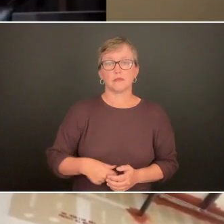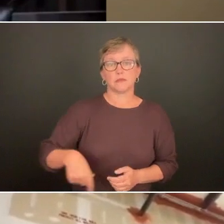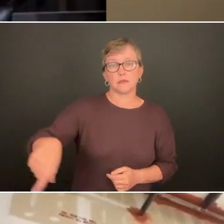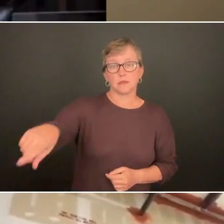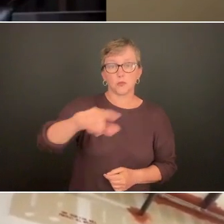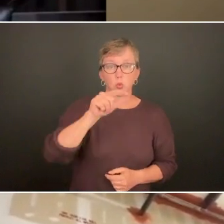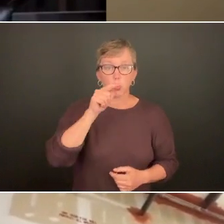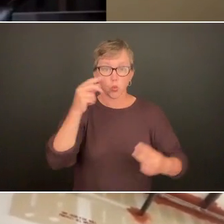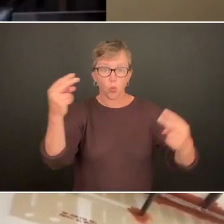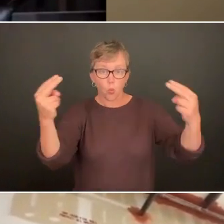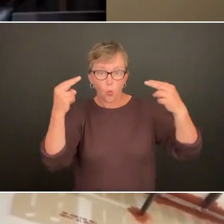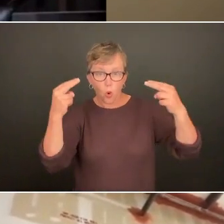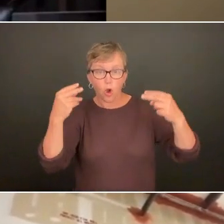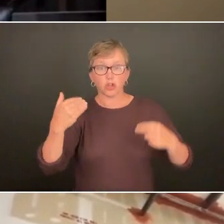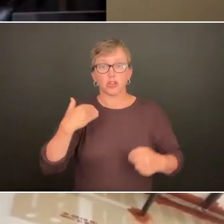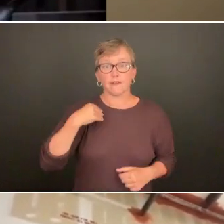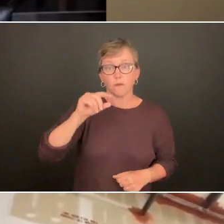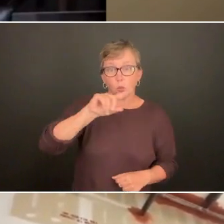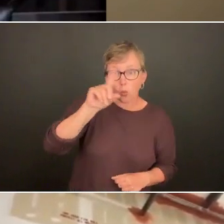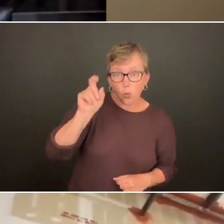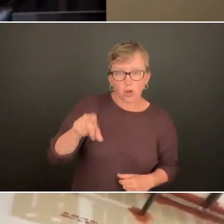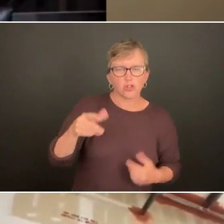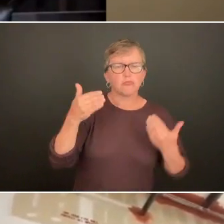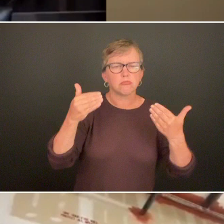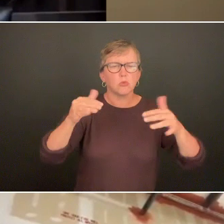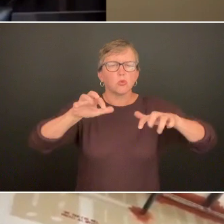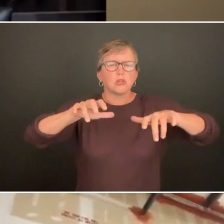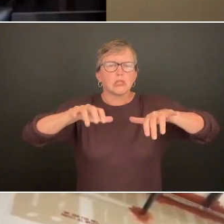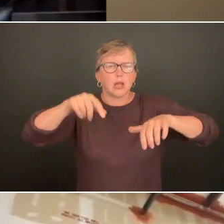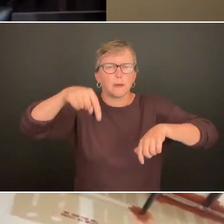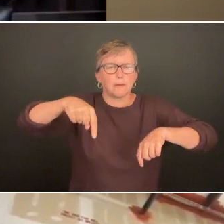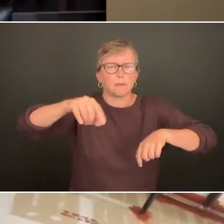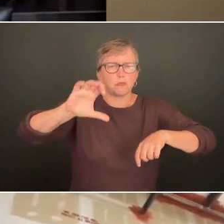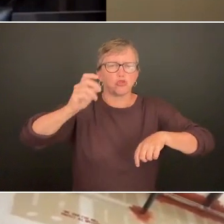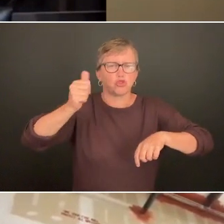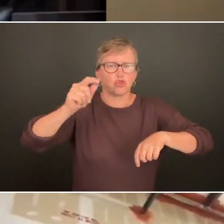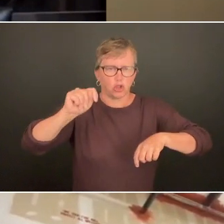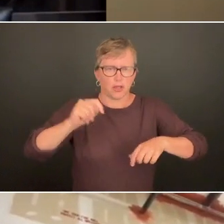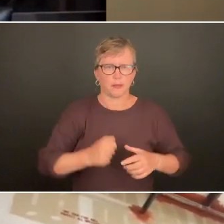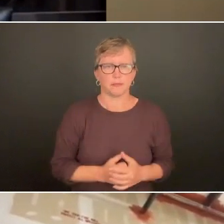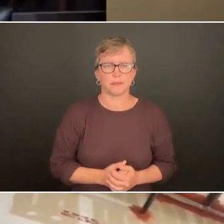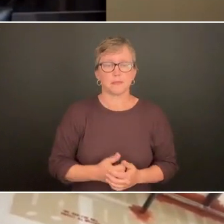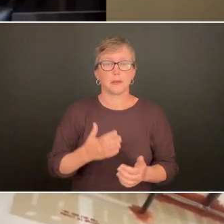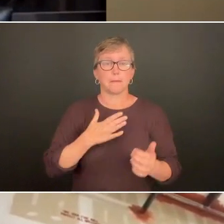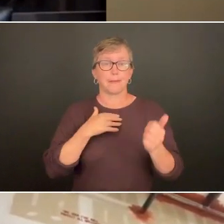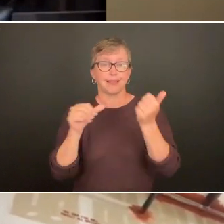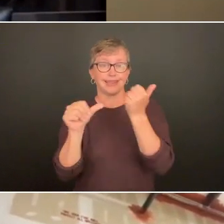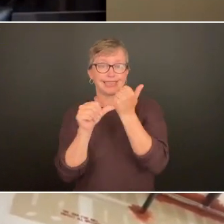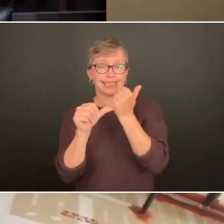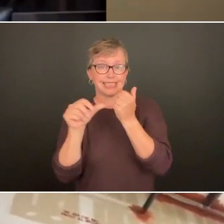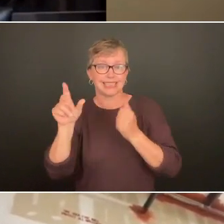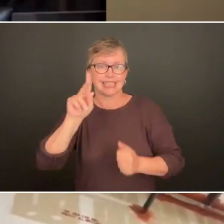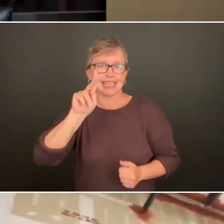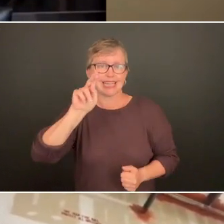and listeners, if you have any questions, feel free to post them in the chat. I have my assistant Keels here, and she's going to help